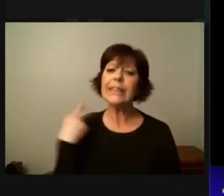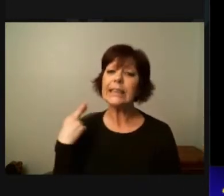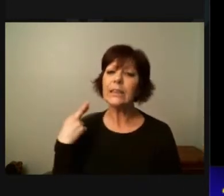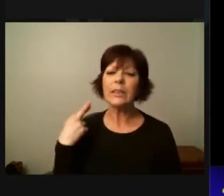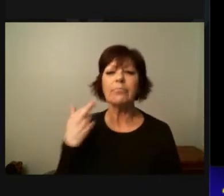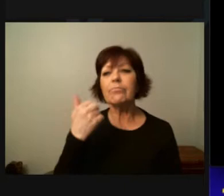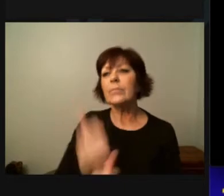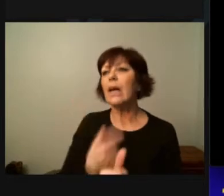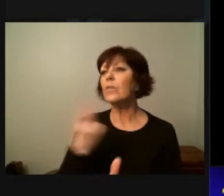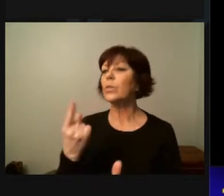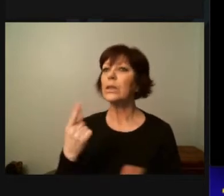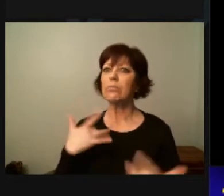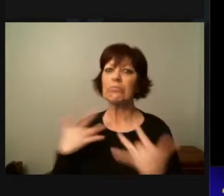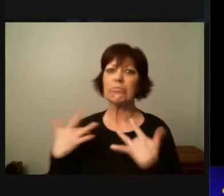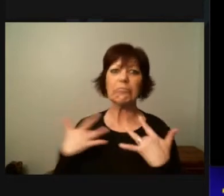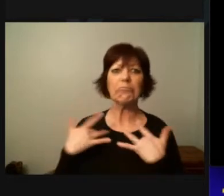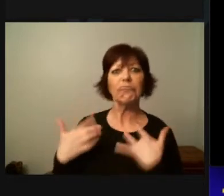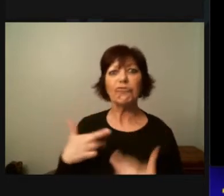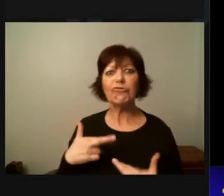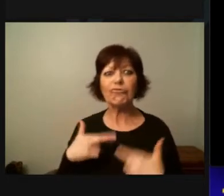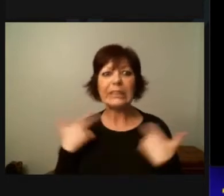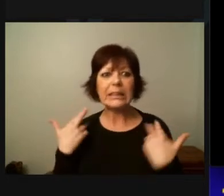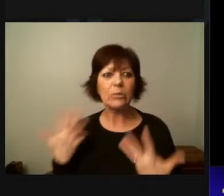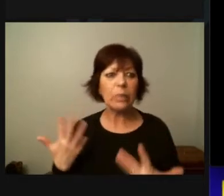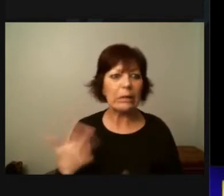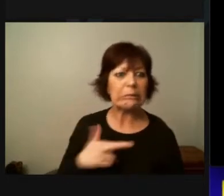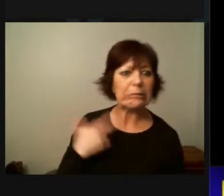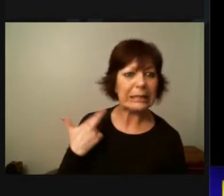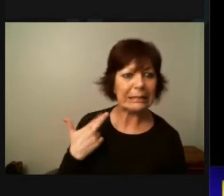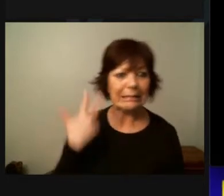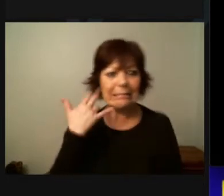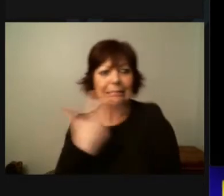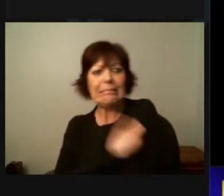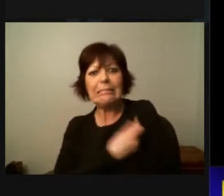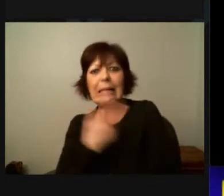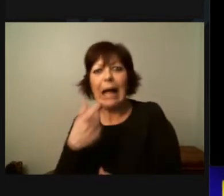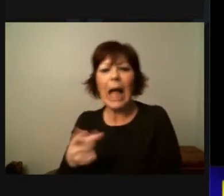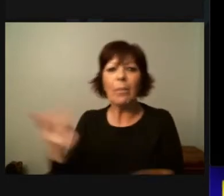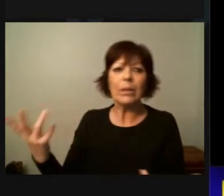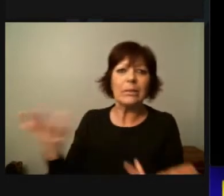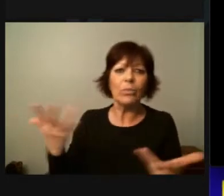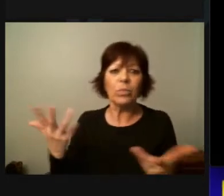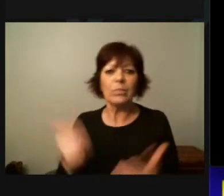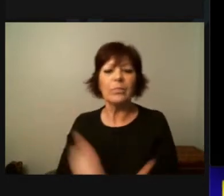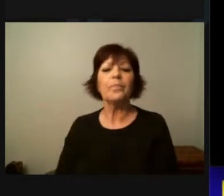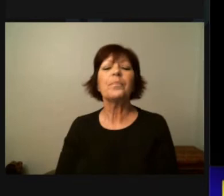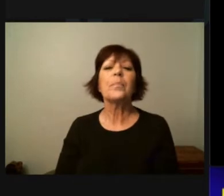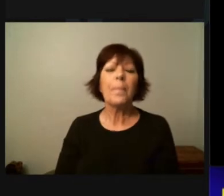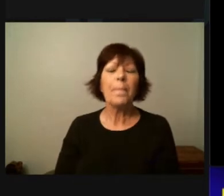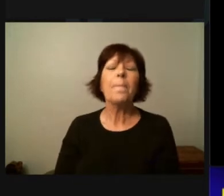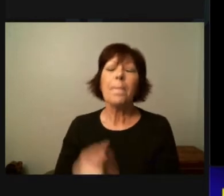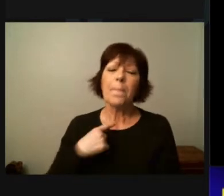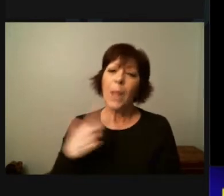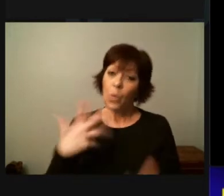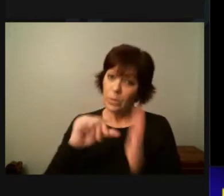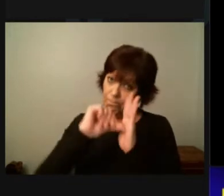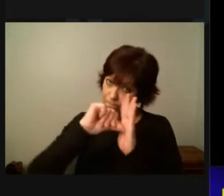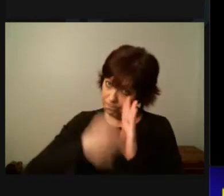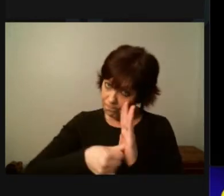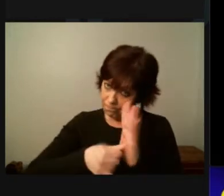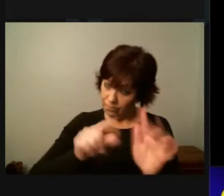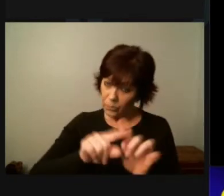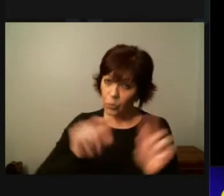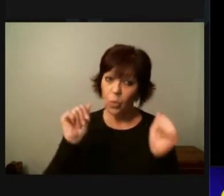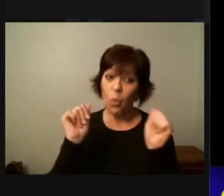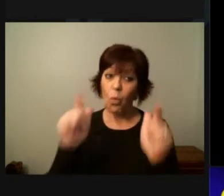is concerned about the potential risks of getting this vaccine or getting a vaccine. We want to emphasize to everyone on